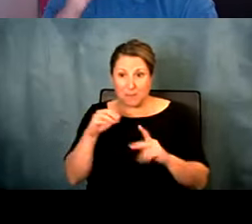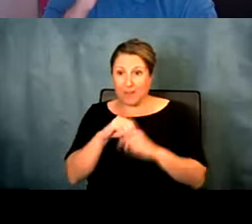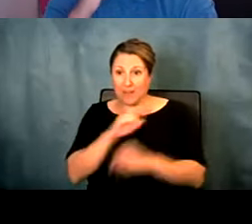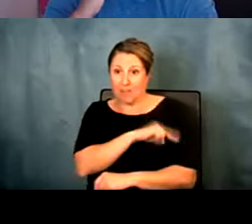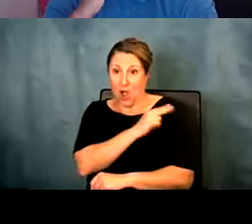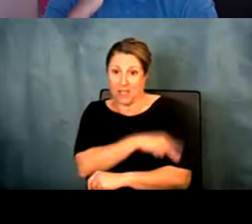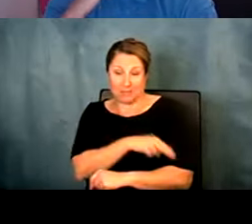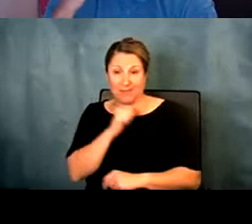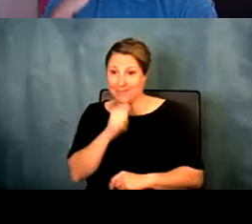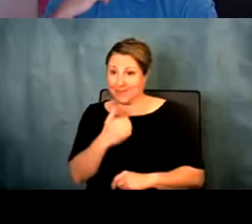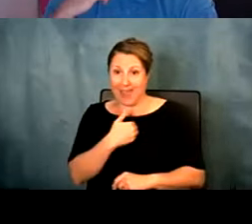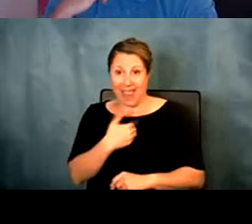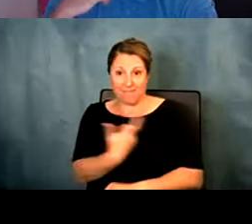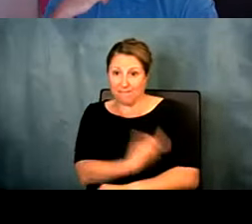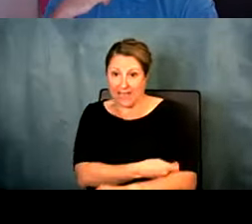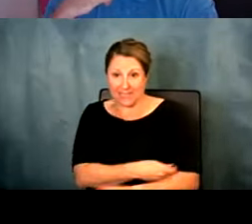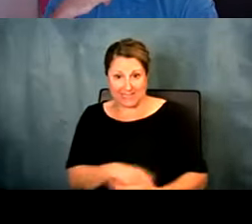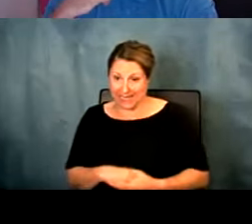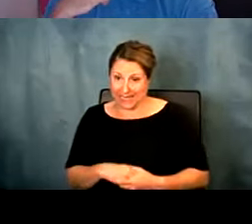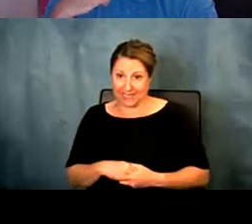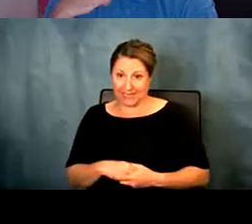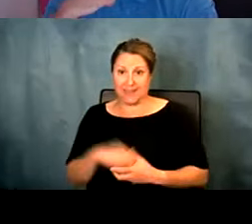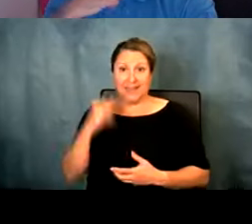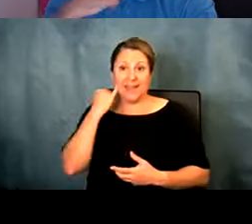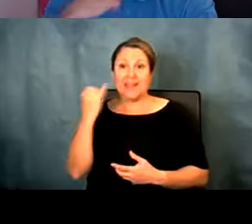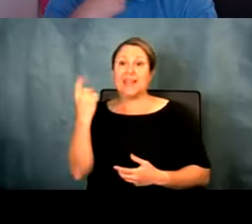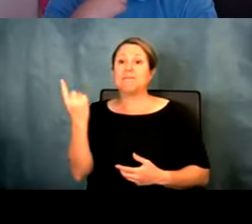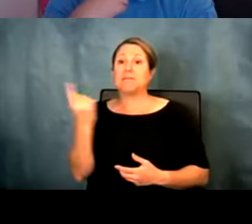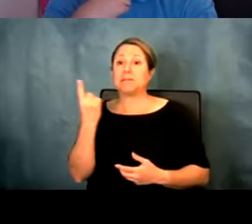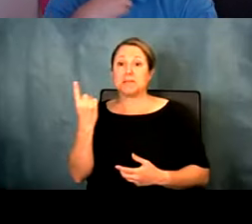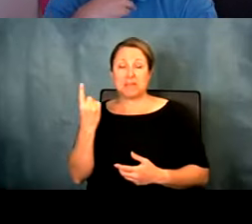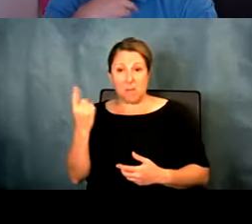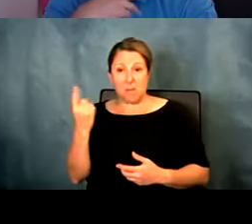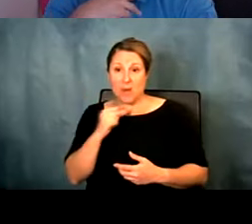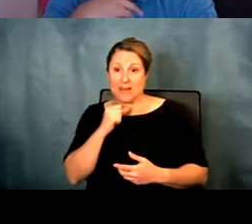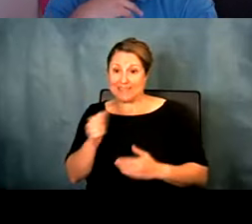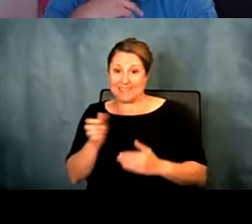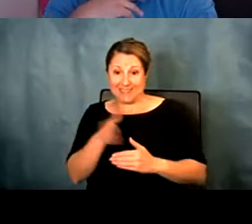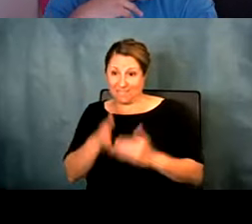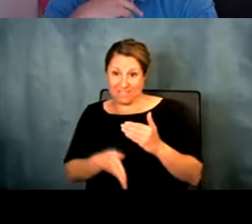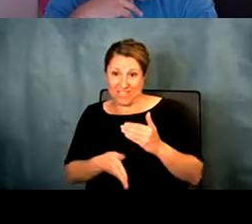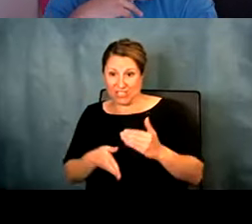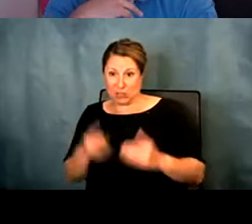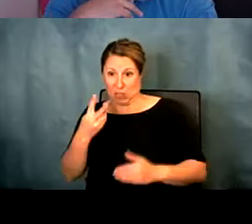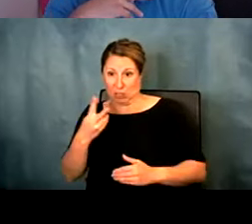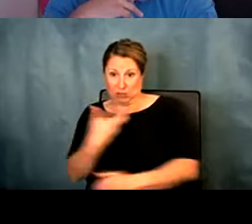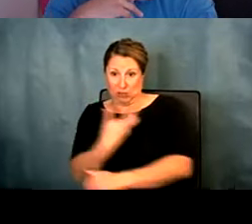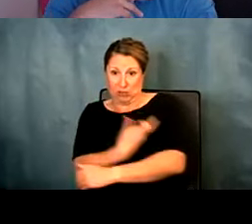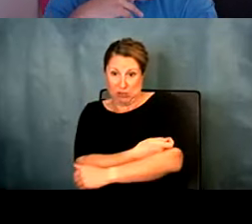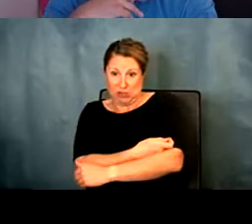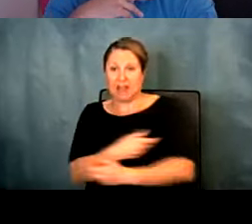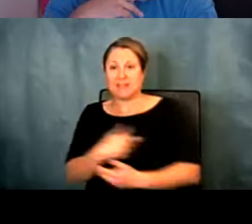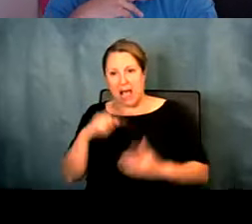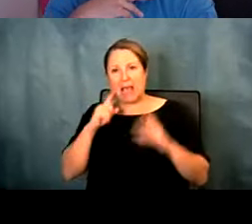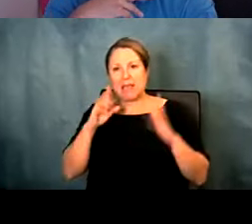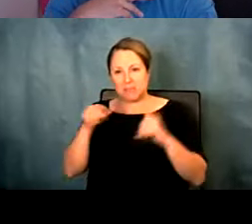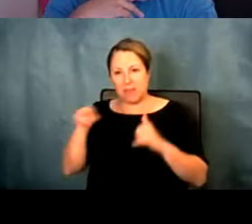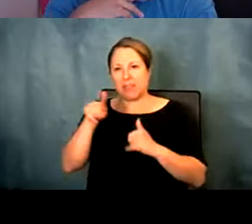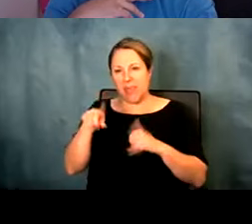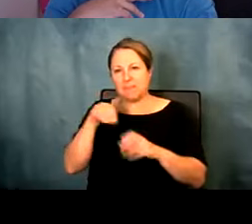are unvaccinated, if someone didn't complete that vaccine series, I would expect them to be at risk to be in